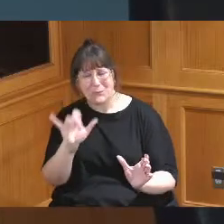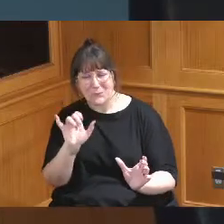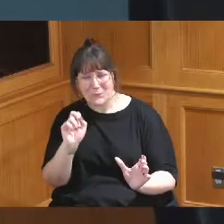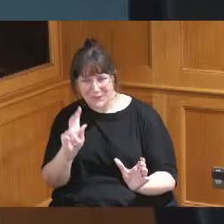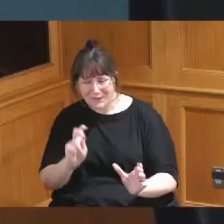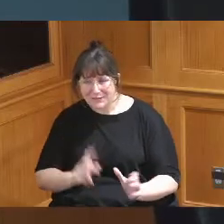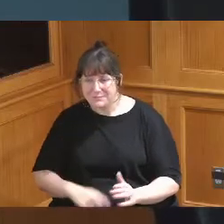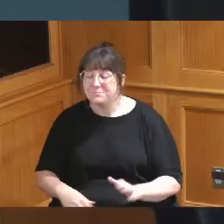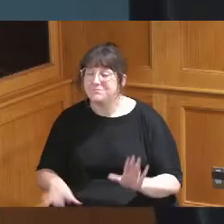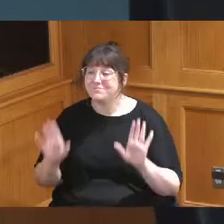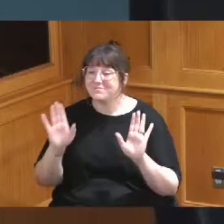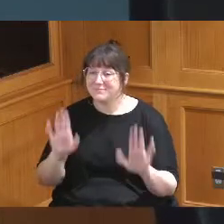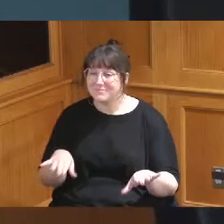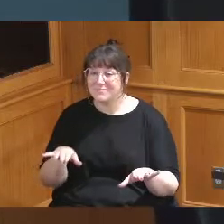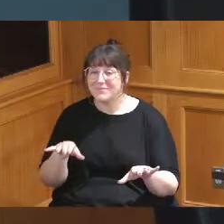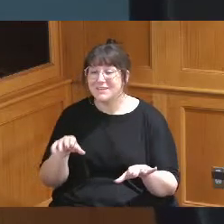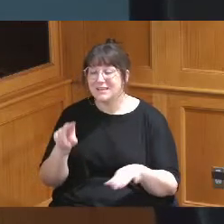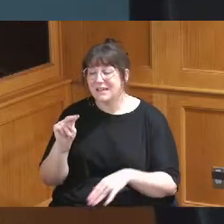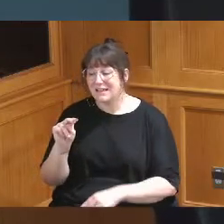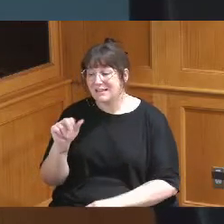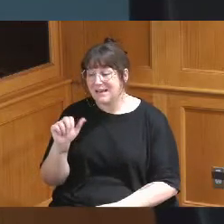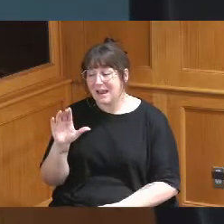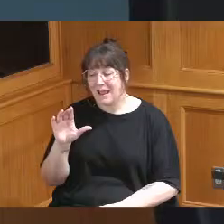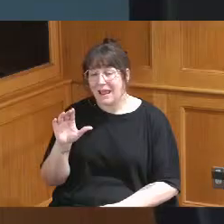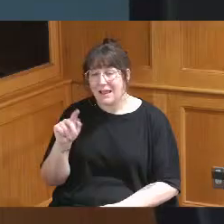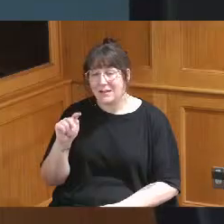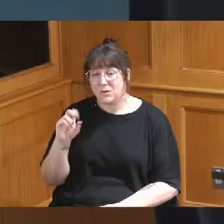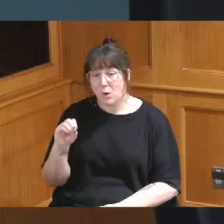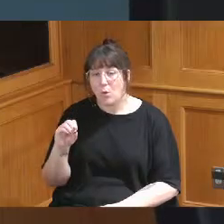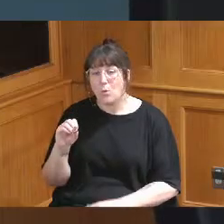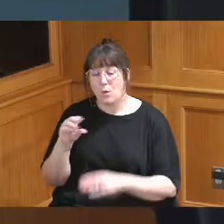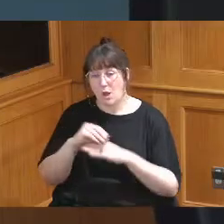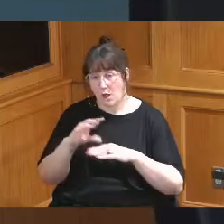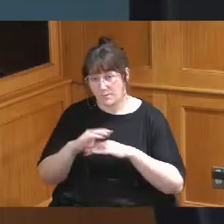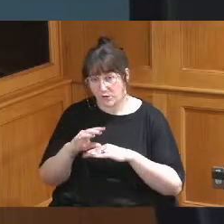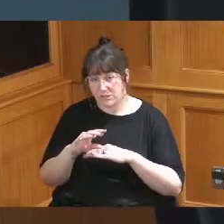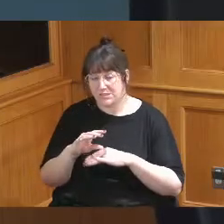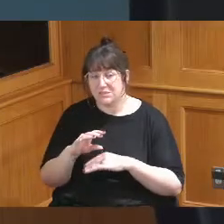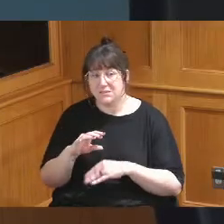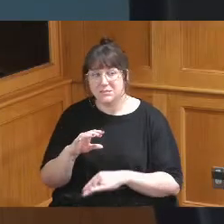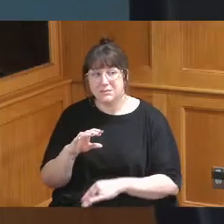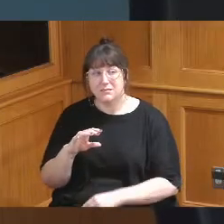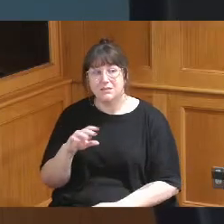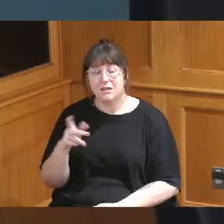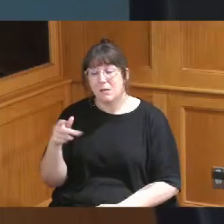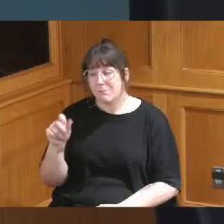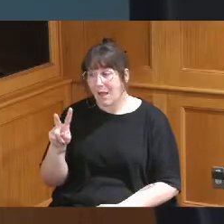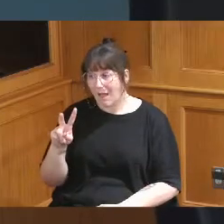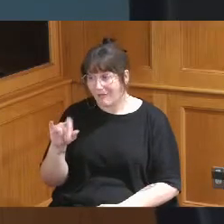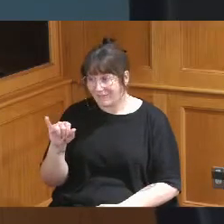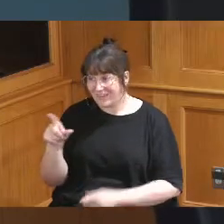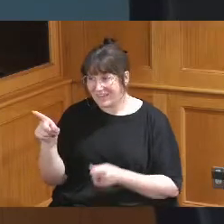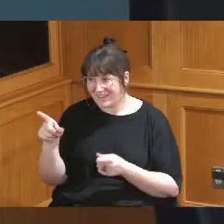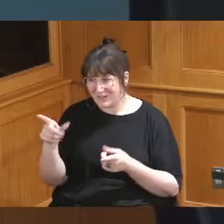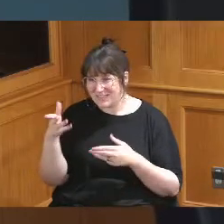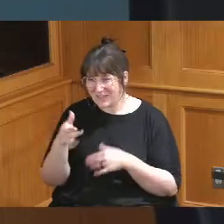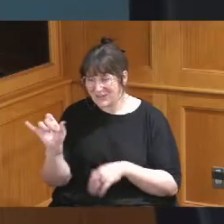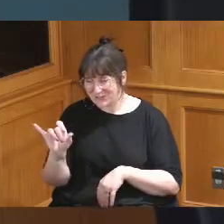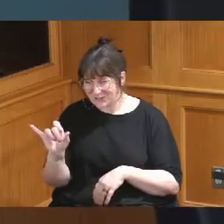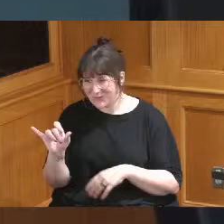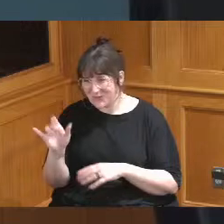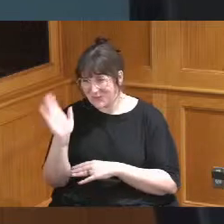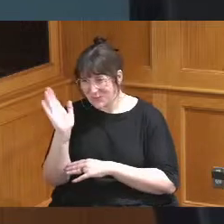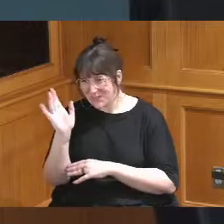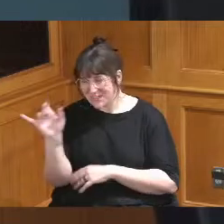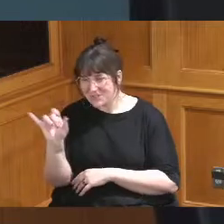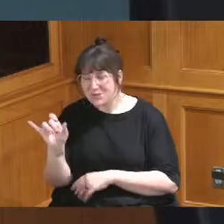I referenced the NACO conference. So this is the National Association of County Officials. Pavan Parikh was there as well, giving his presentation.